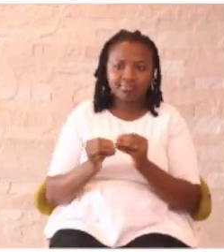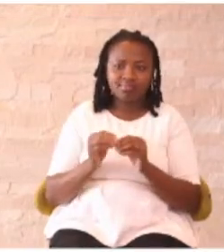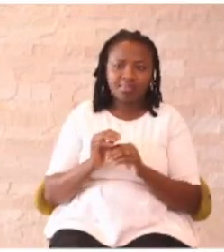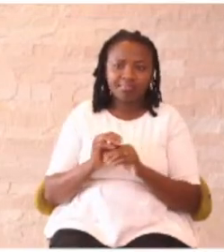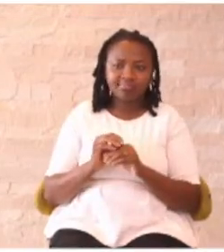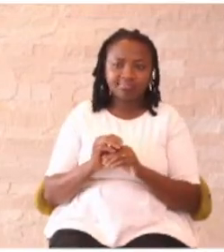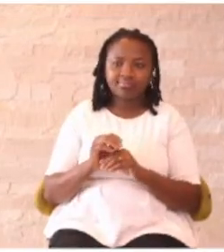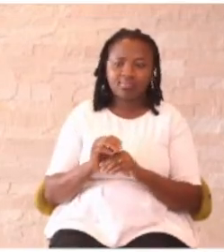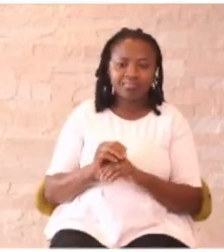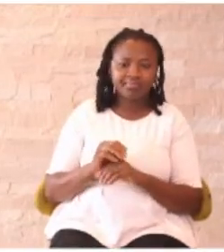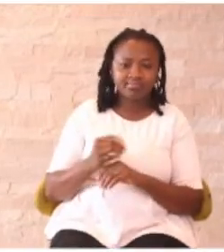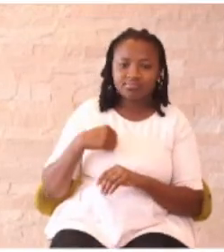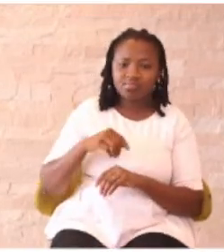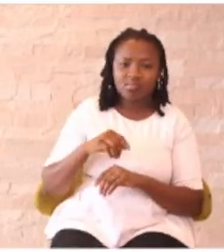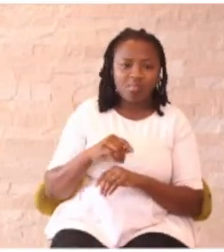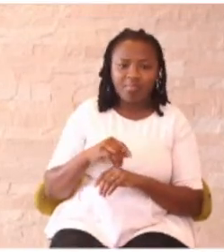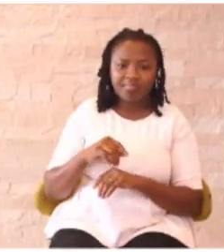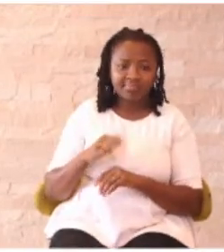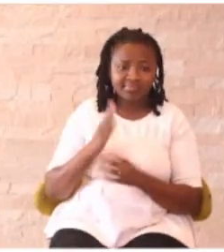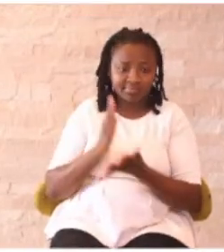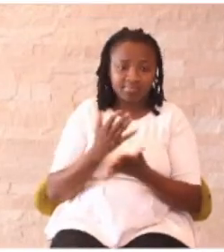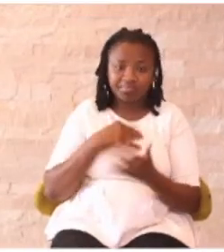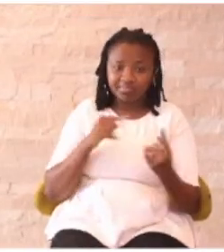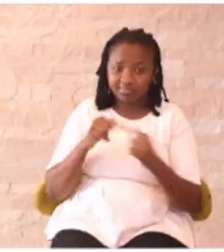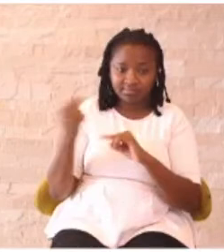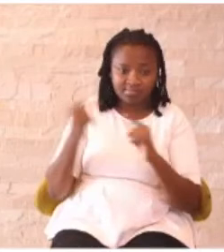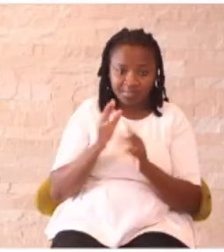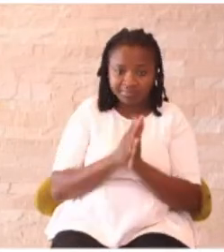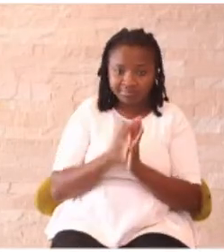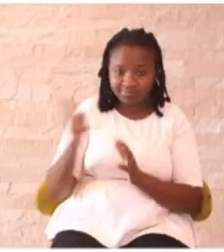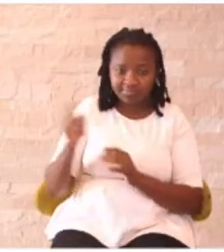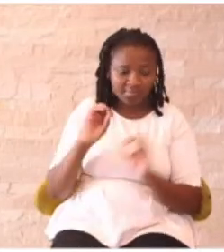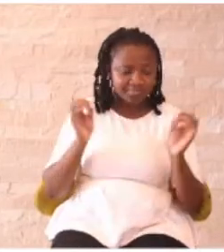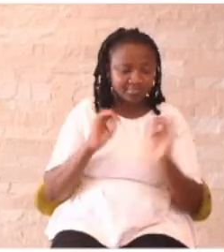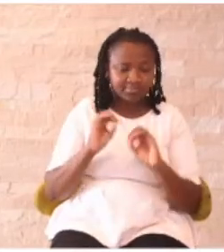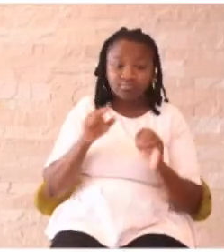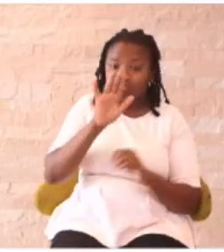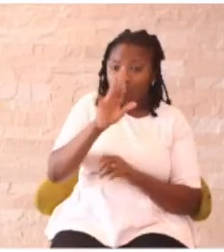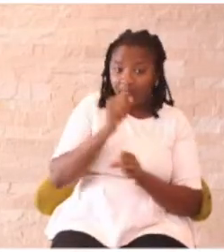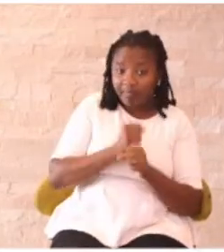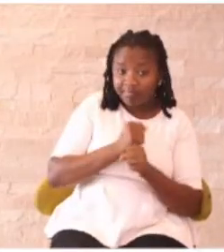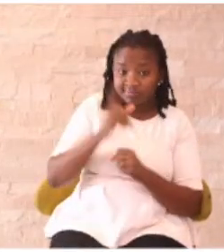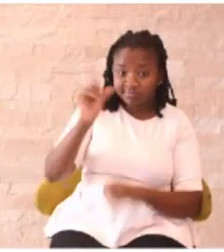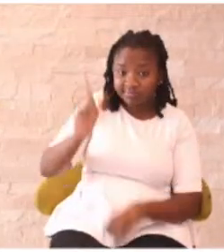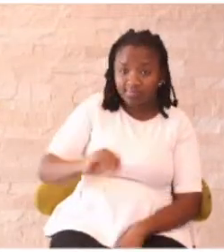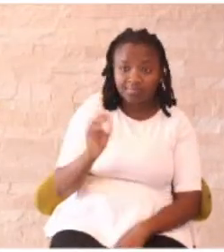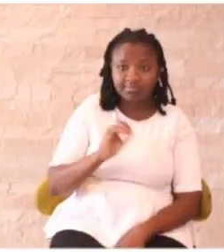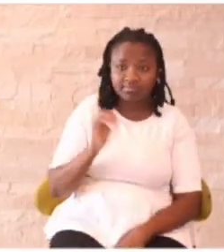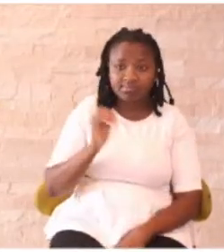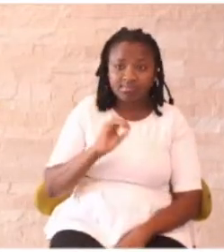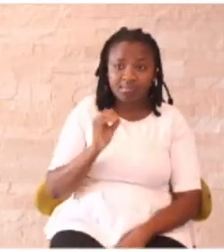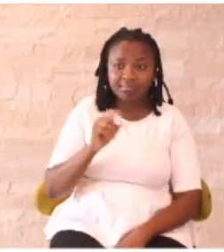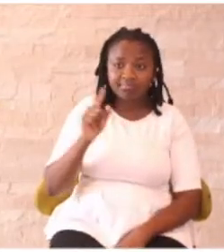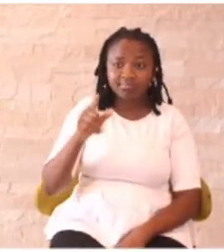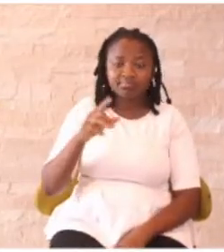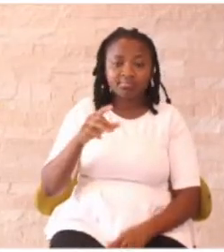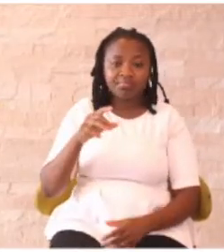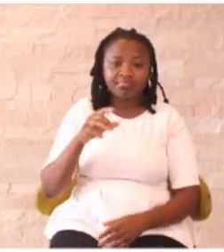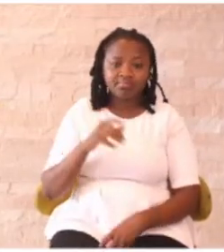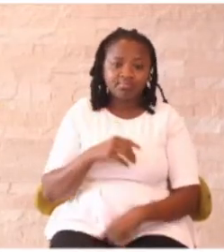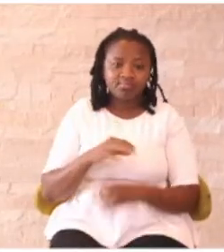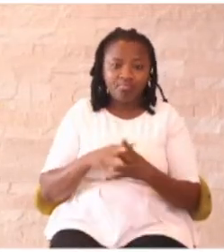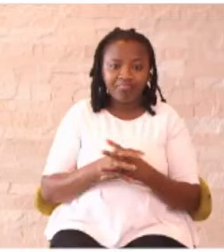that we really don't mean bad. We are not diminishing your in Swahili, cheo. What is cheo in